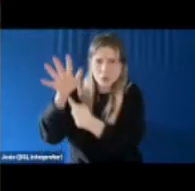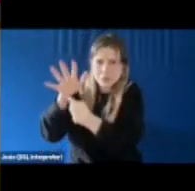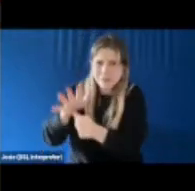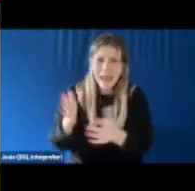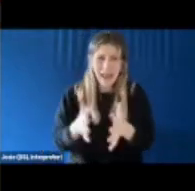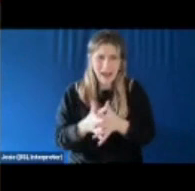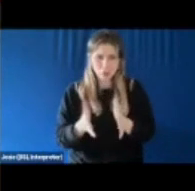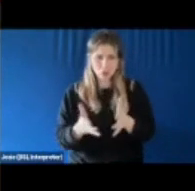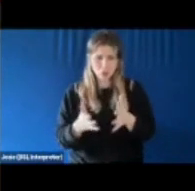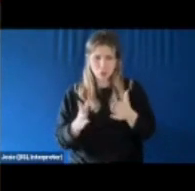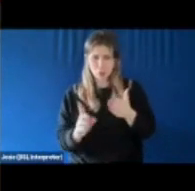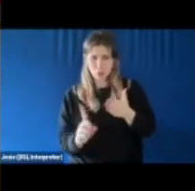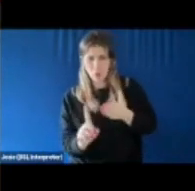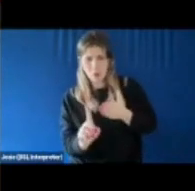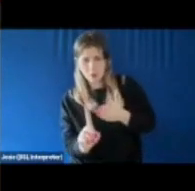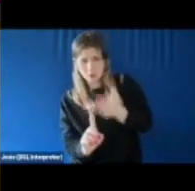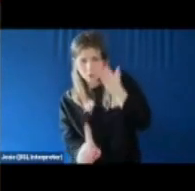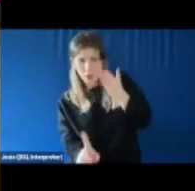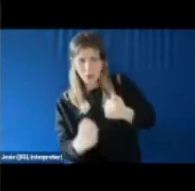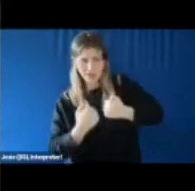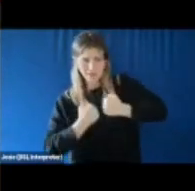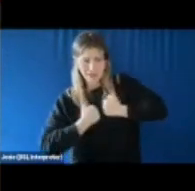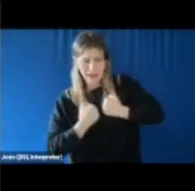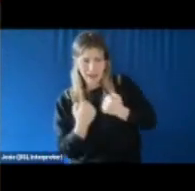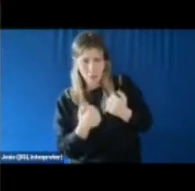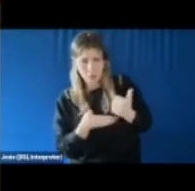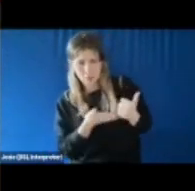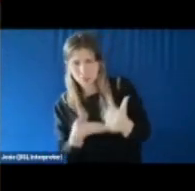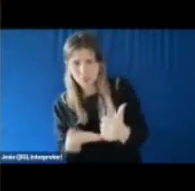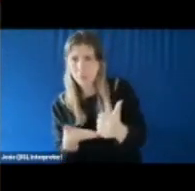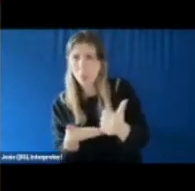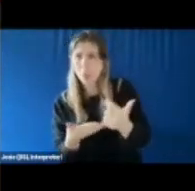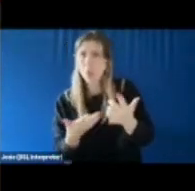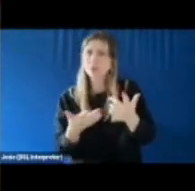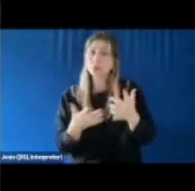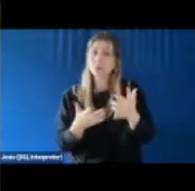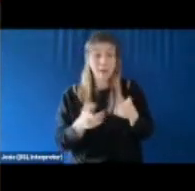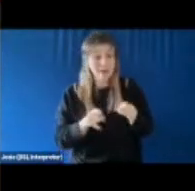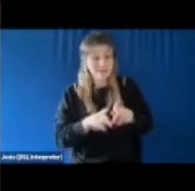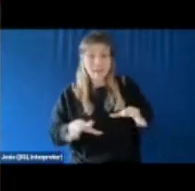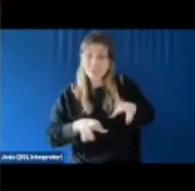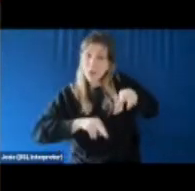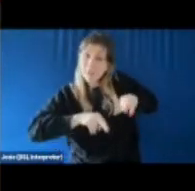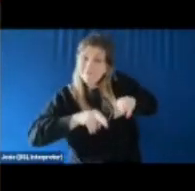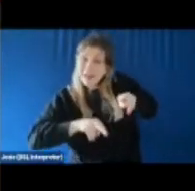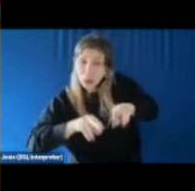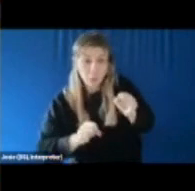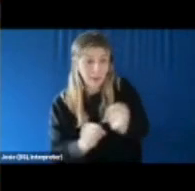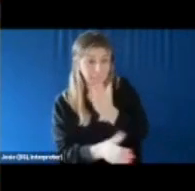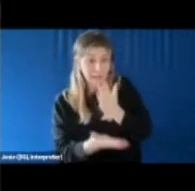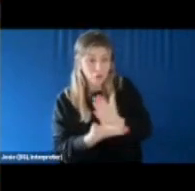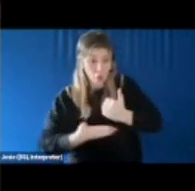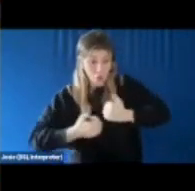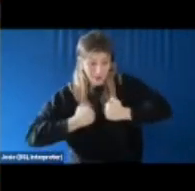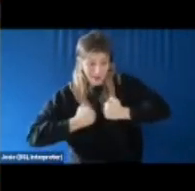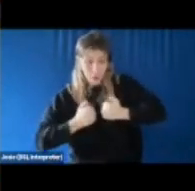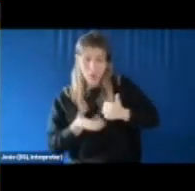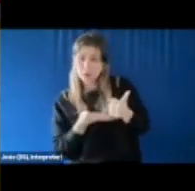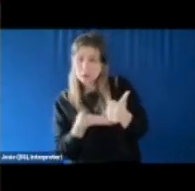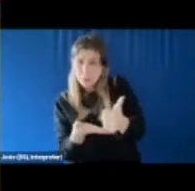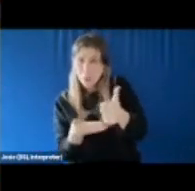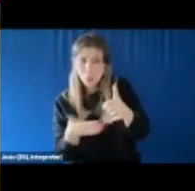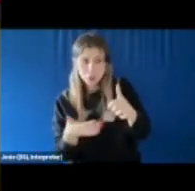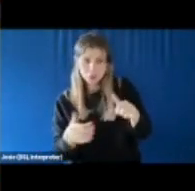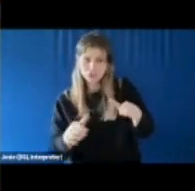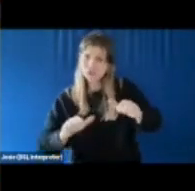maximum impact. And it's evaluating our work as we go along to make sure that we're having an impact and that we're pitching our support at the right level for people who we